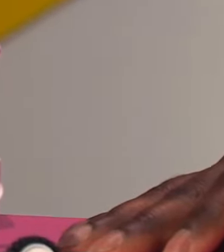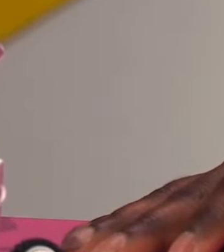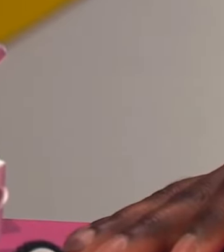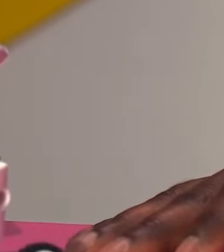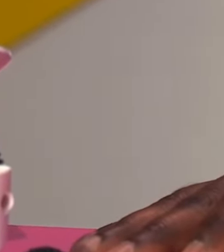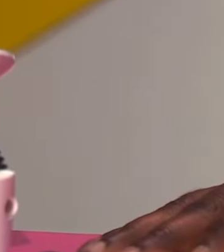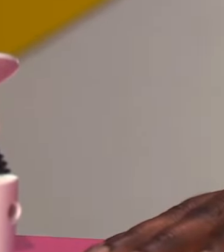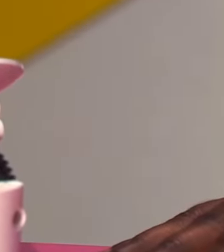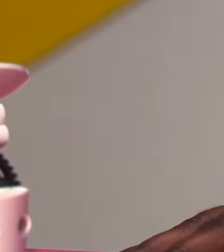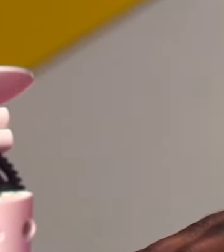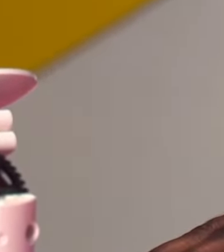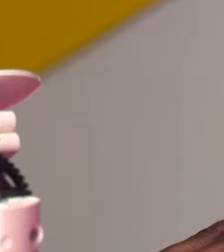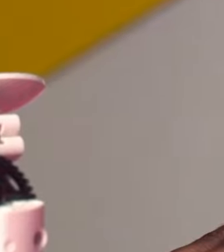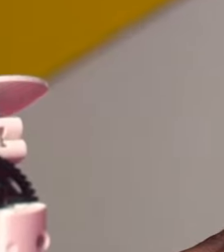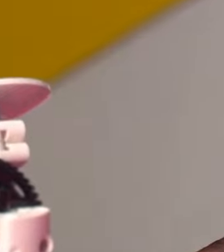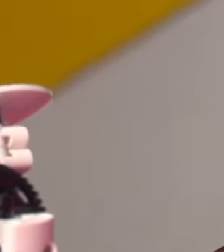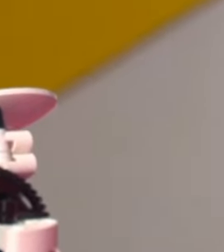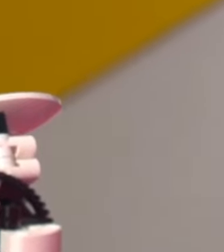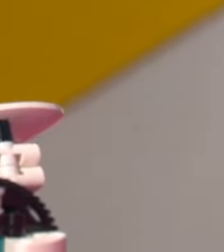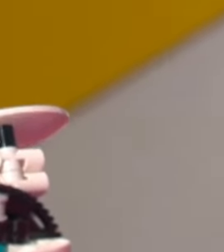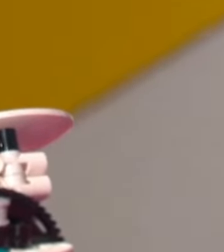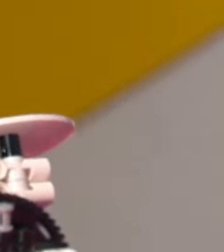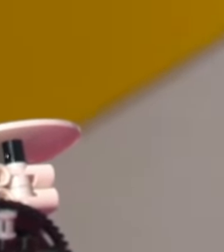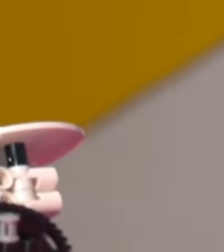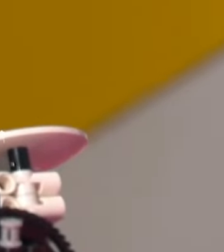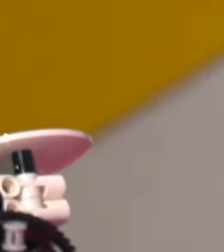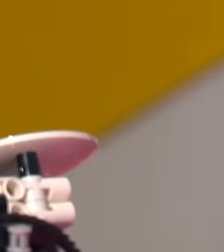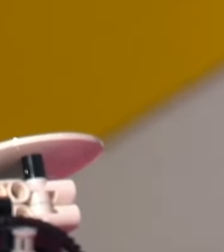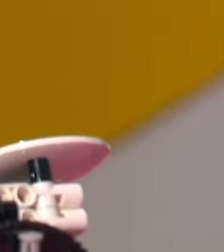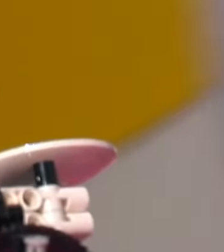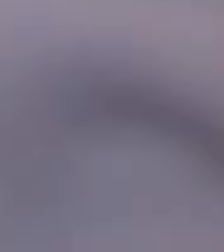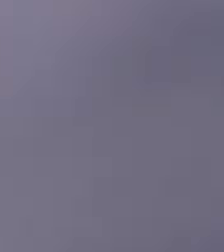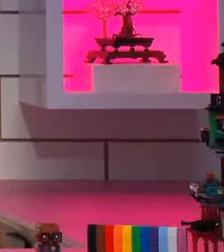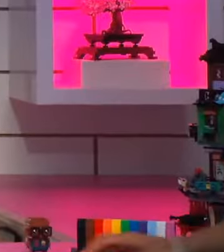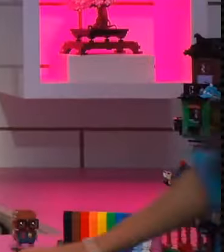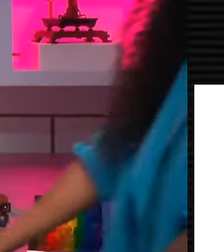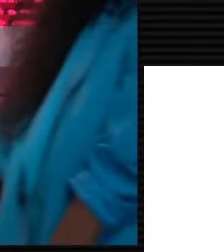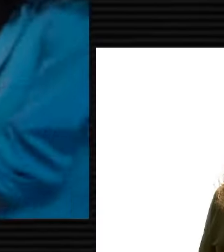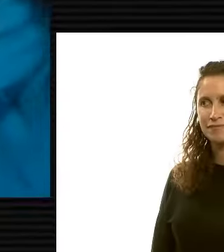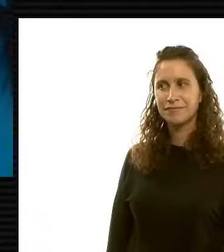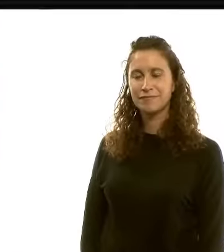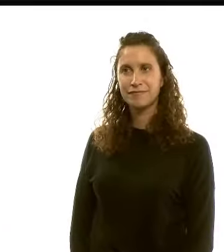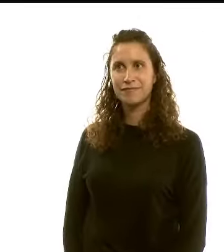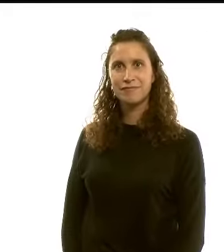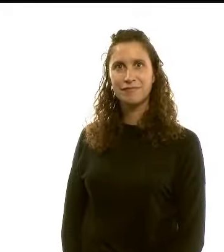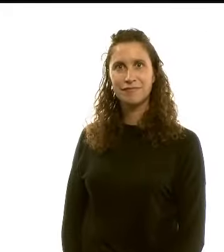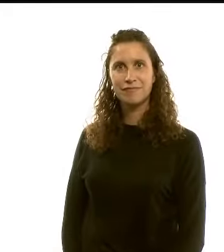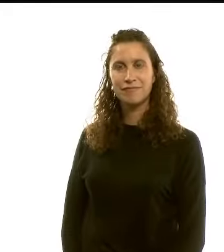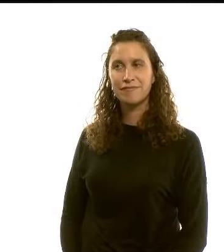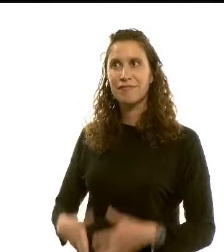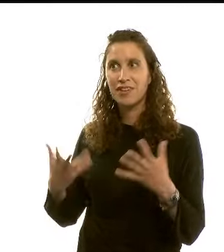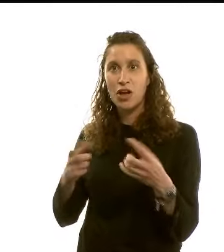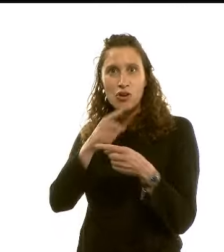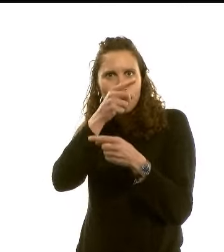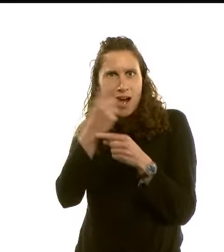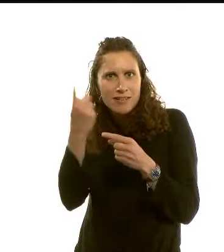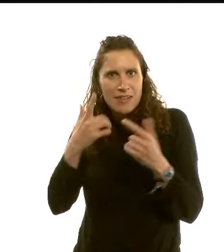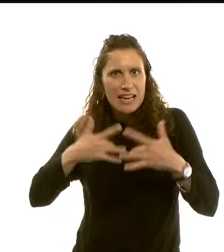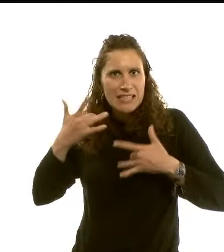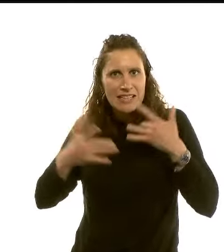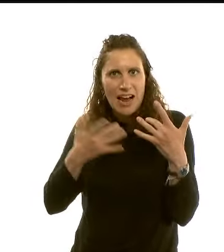What's that, Charlie? You're sensing something. Something exciting. Really? That's right, Melvin. You are correct. Now comes